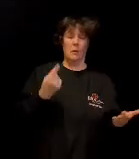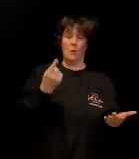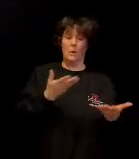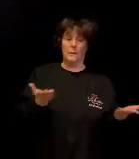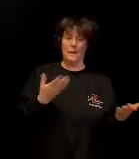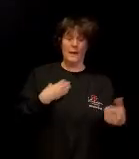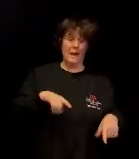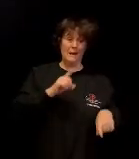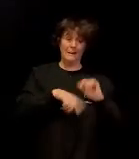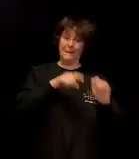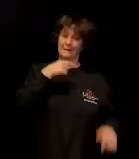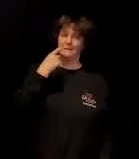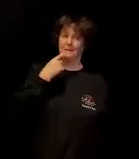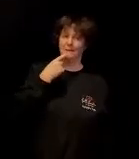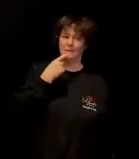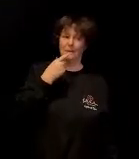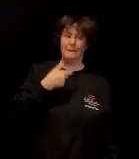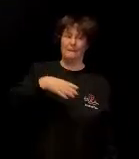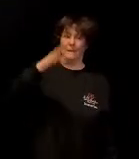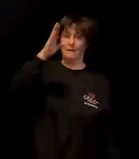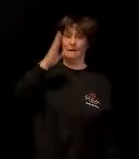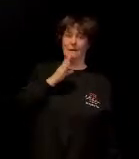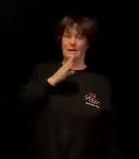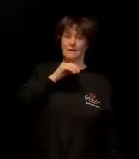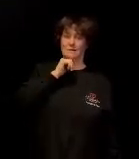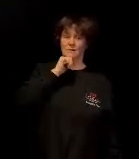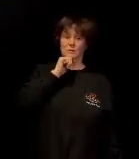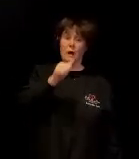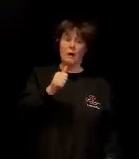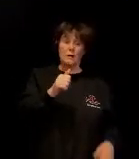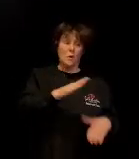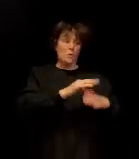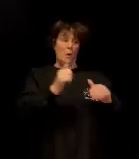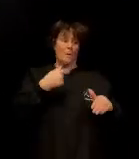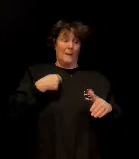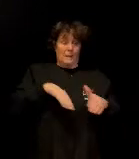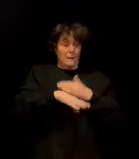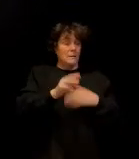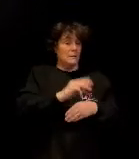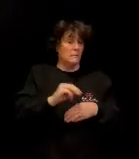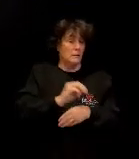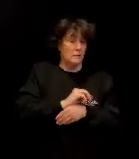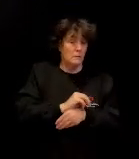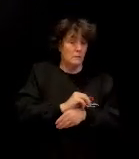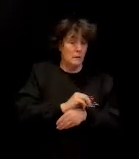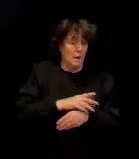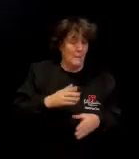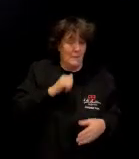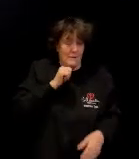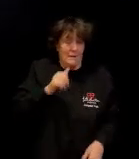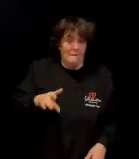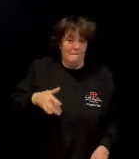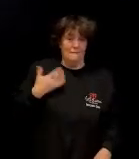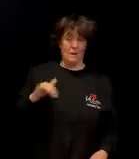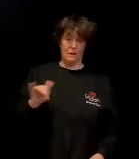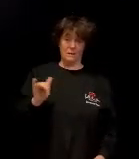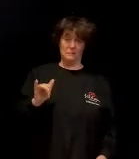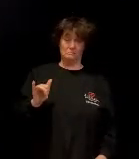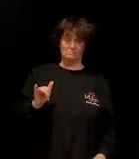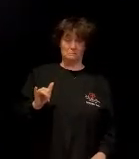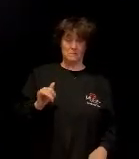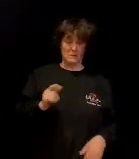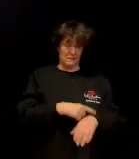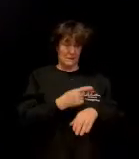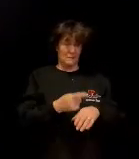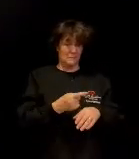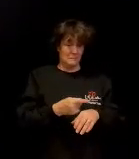not say, that God has called me into the ministry. I may not feel like it. I may not be doing a lot, but I could